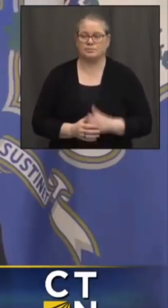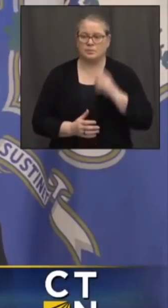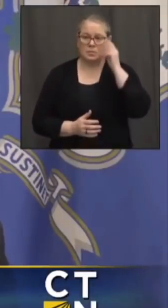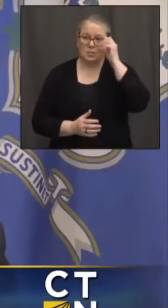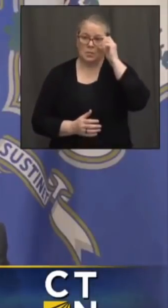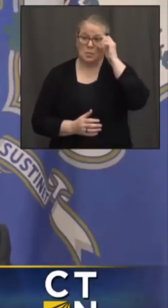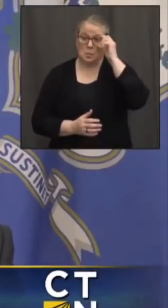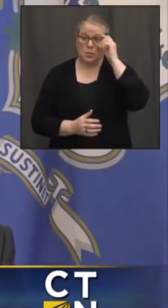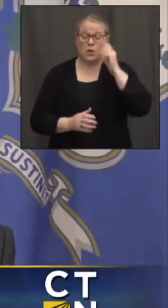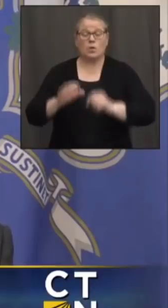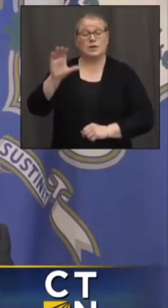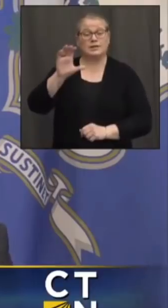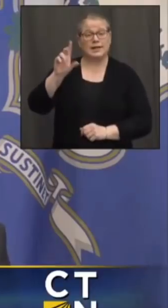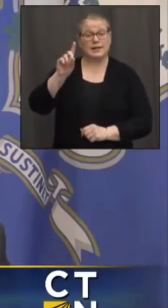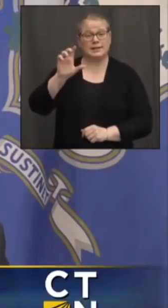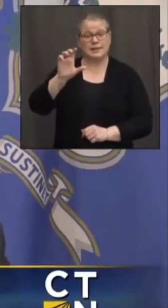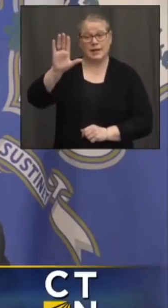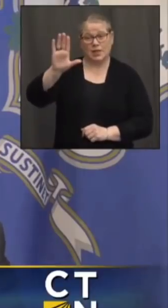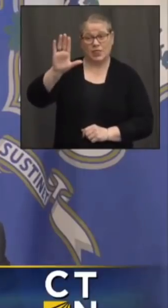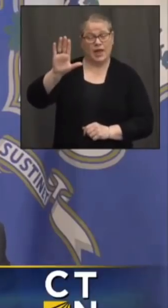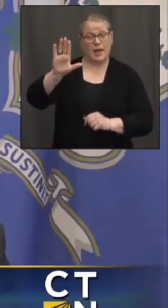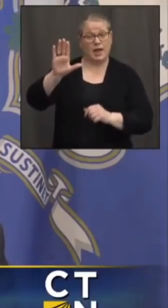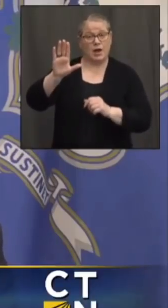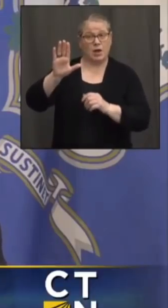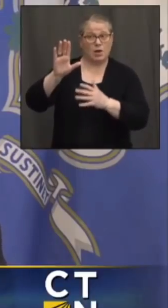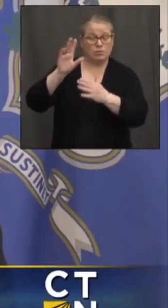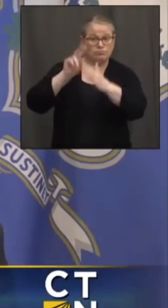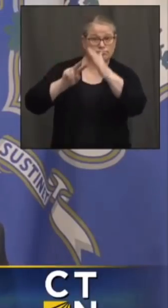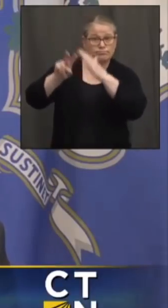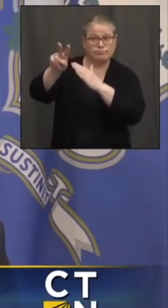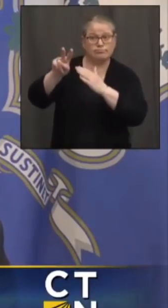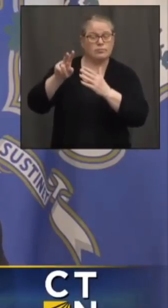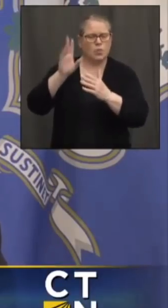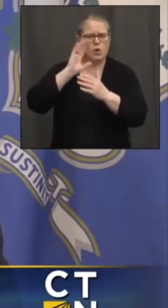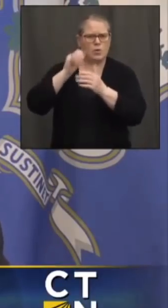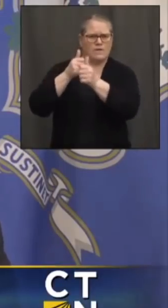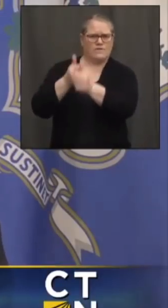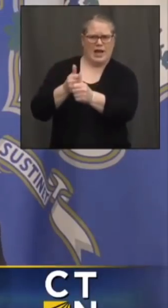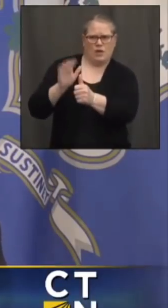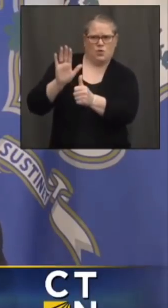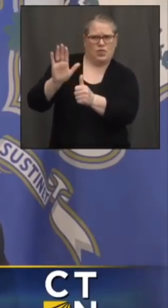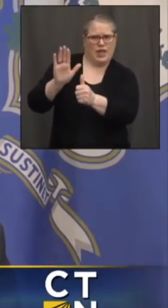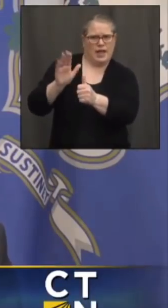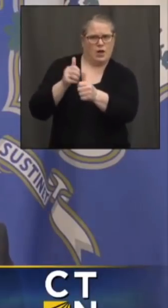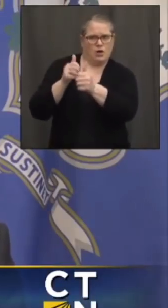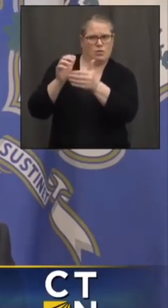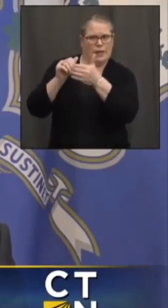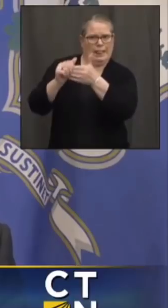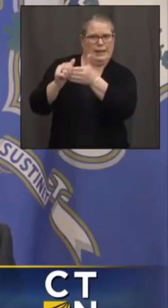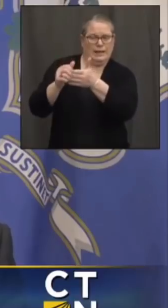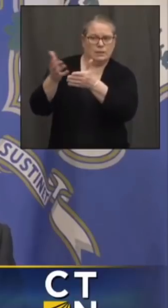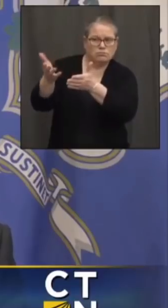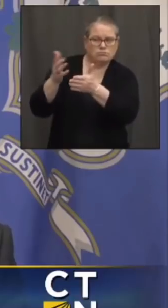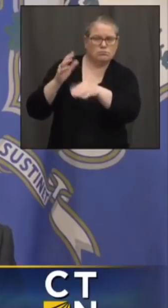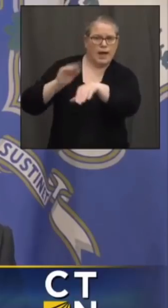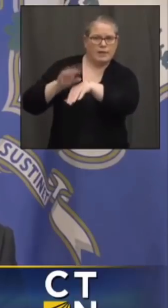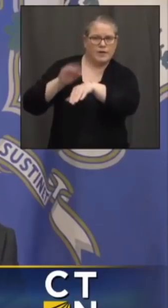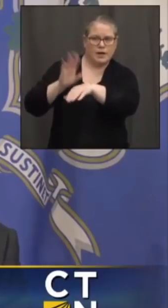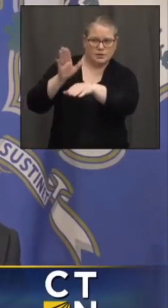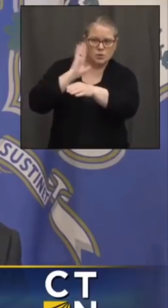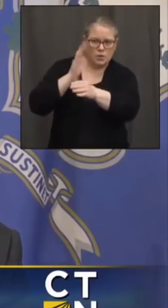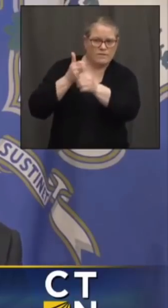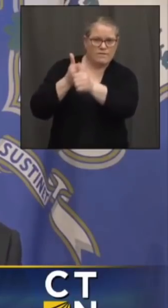the lead of the CDC, Paz, when it comes to comorbidities. And we are going to focus on those most vulnerable